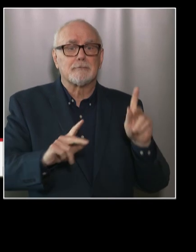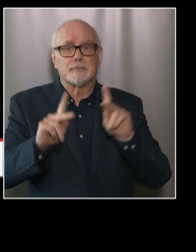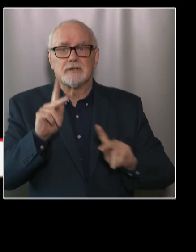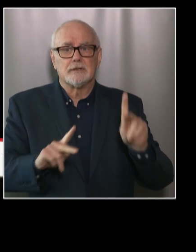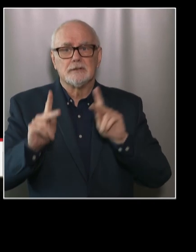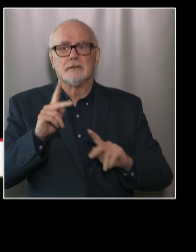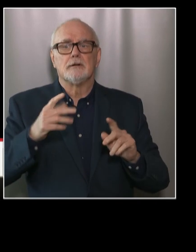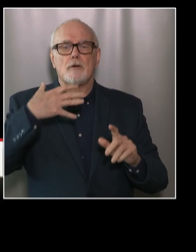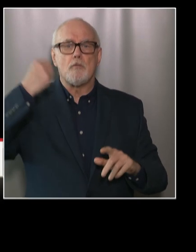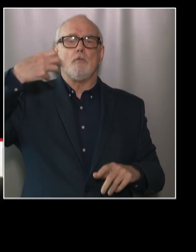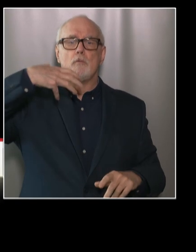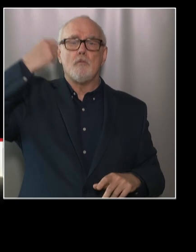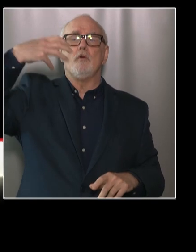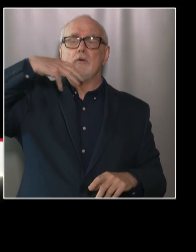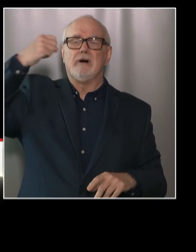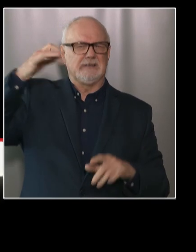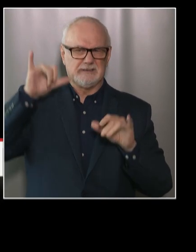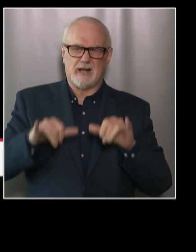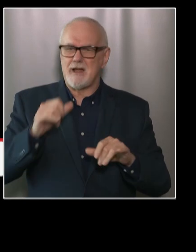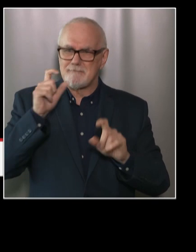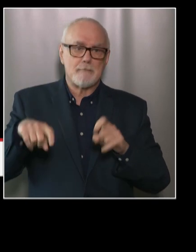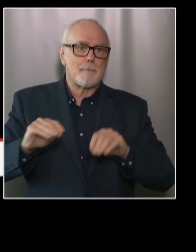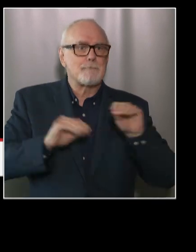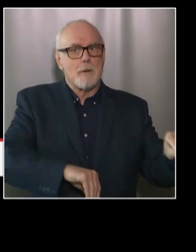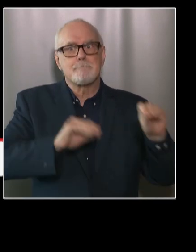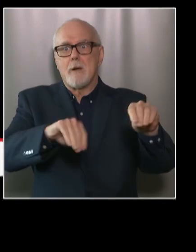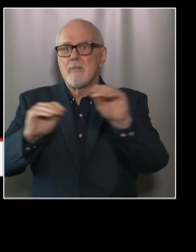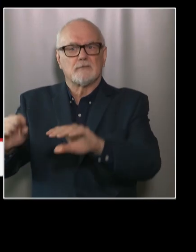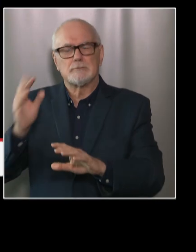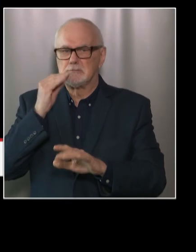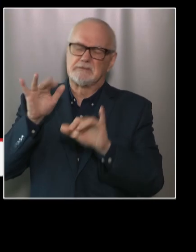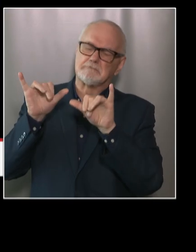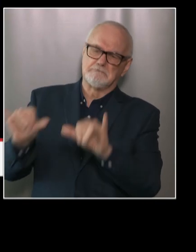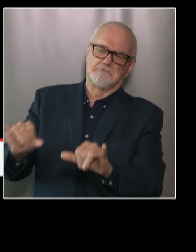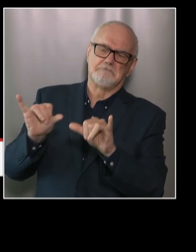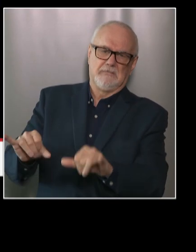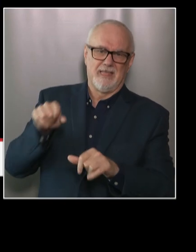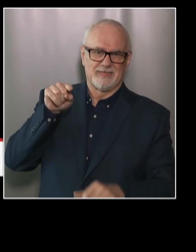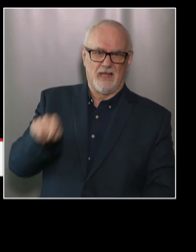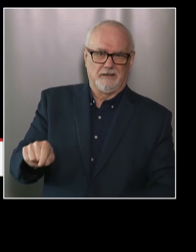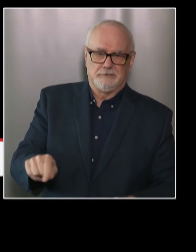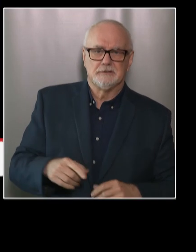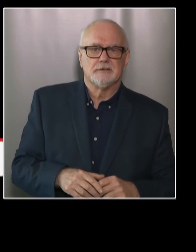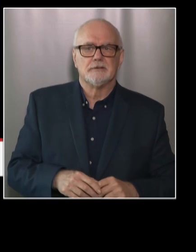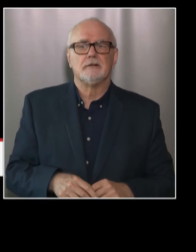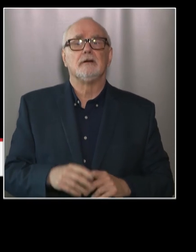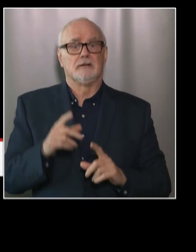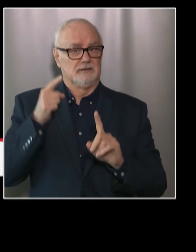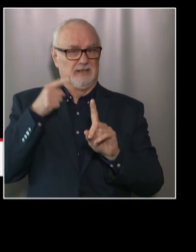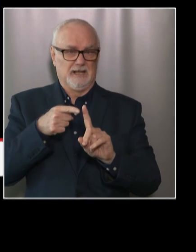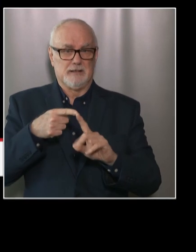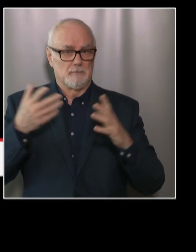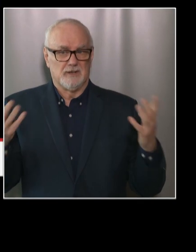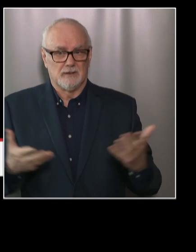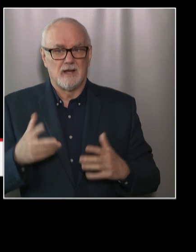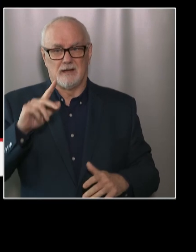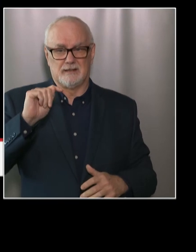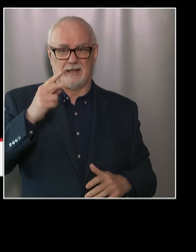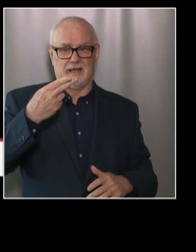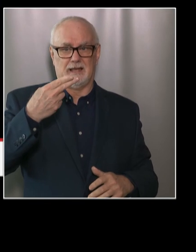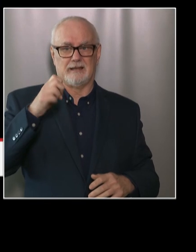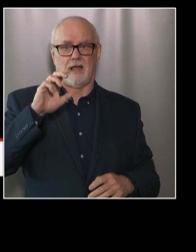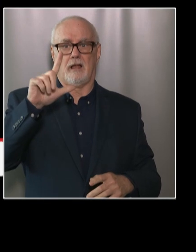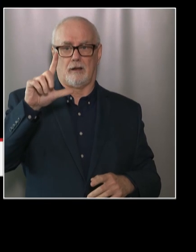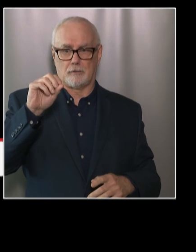On the other side of the campus came a new construction project, the Louise on Western. The new 4-story expansion developed by